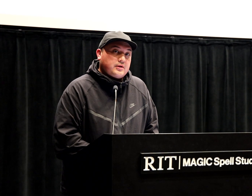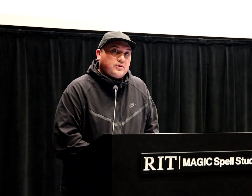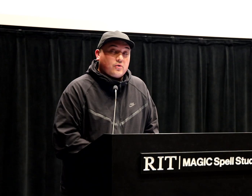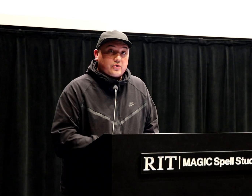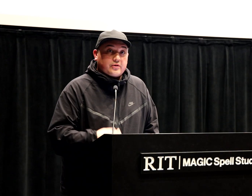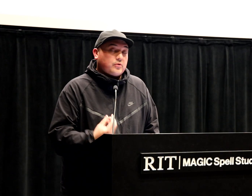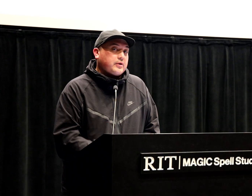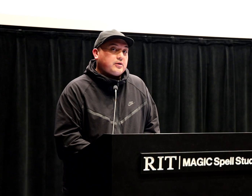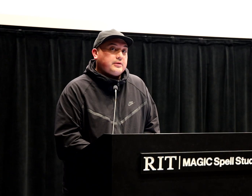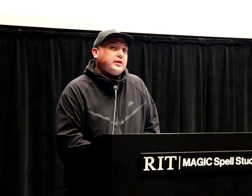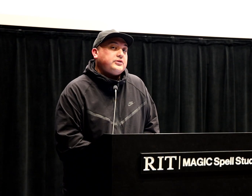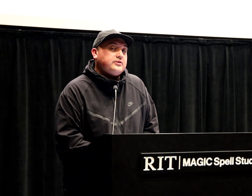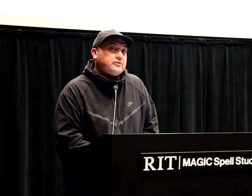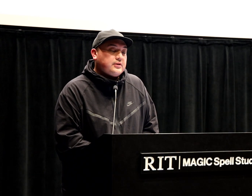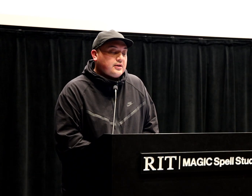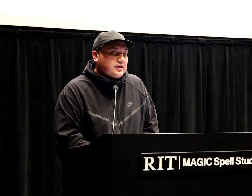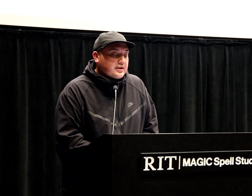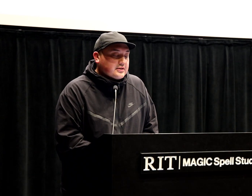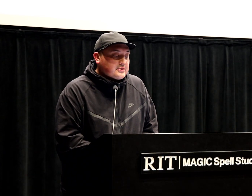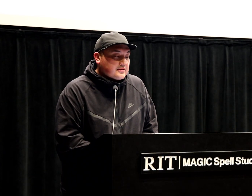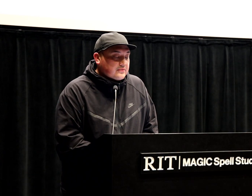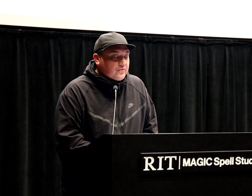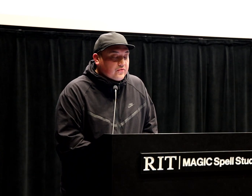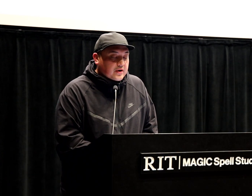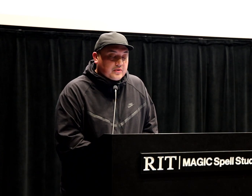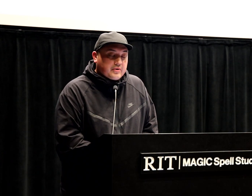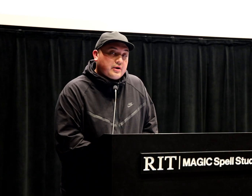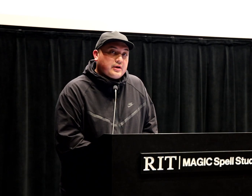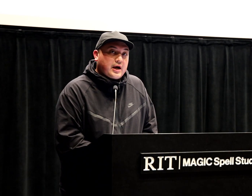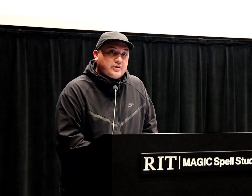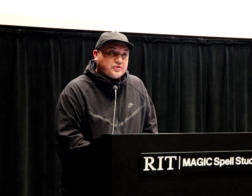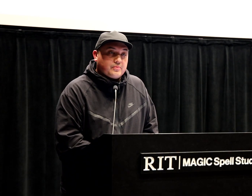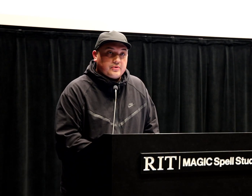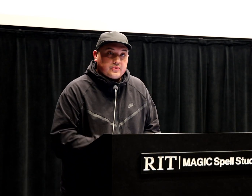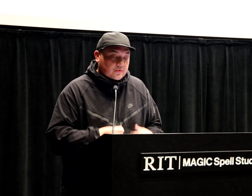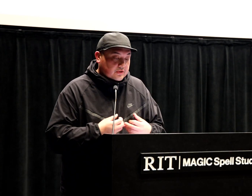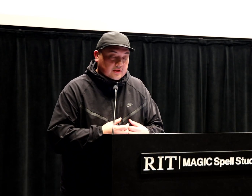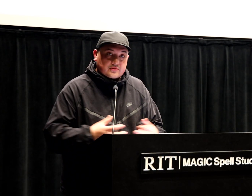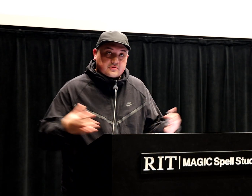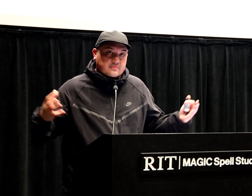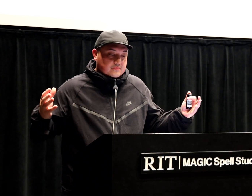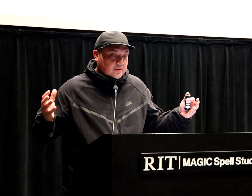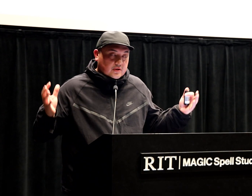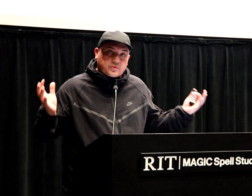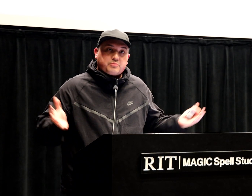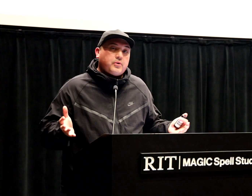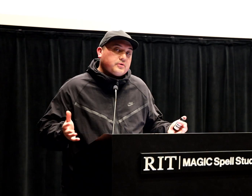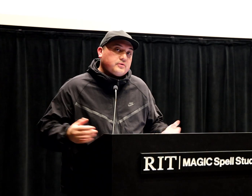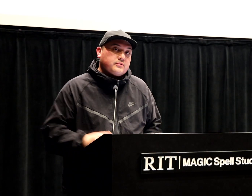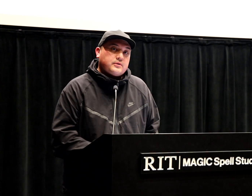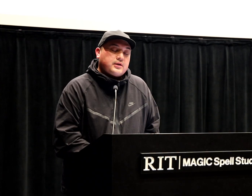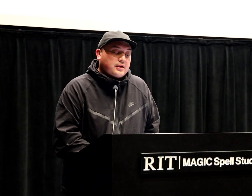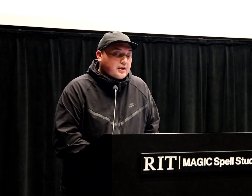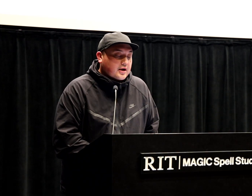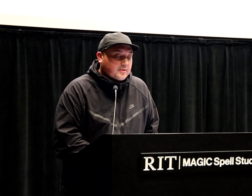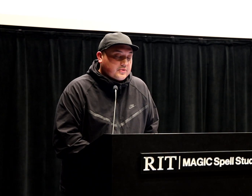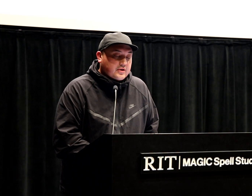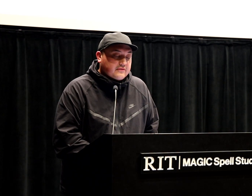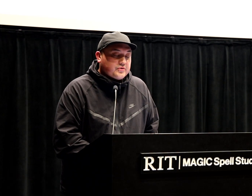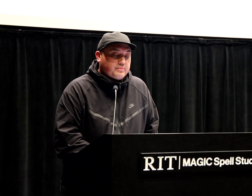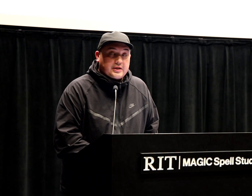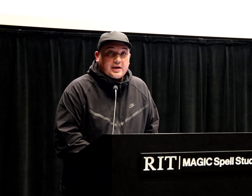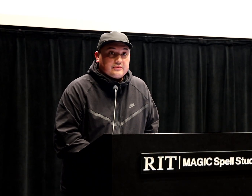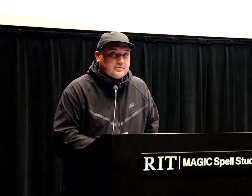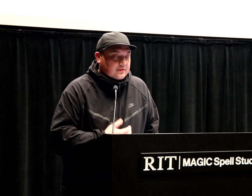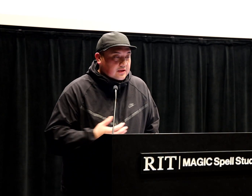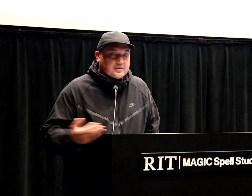know or through recommendations. It's very rare to hire someone through just a huge portal. You'd